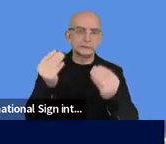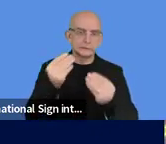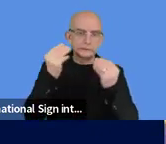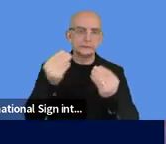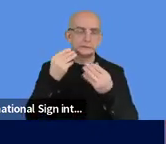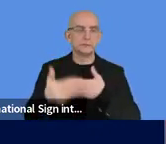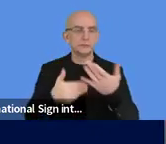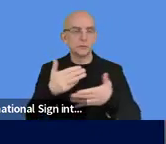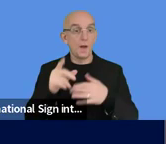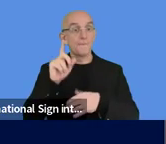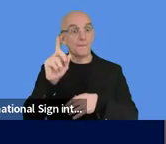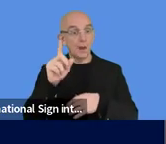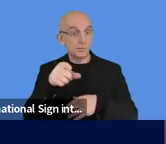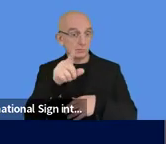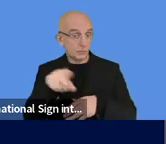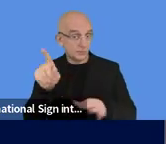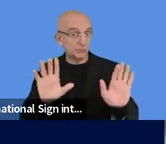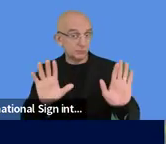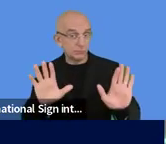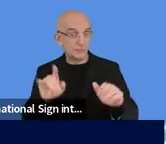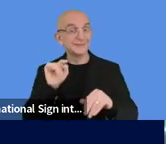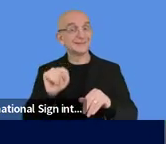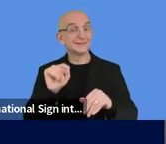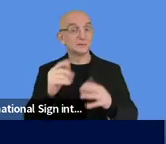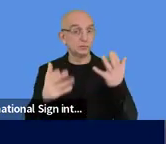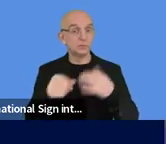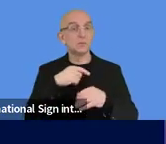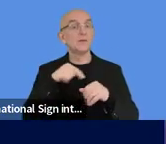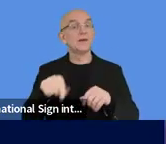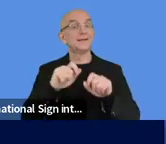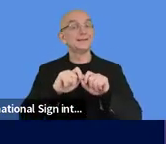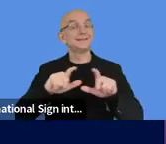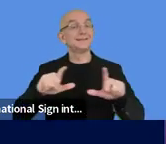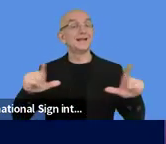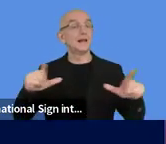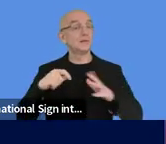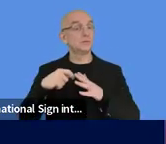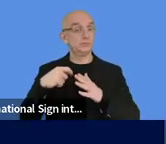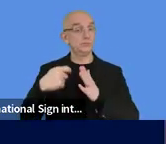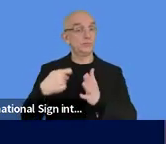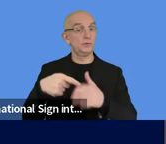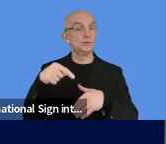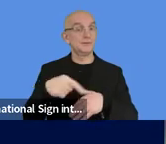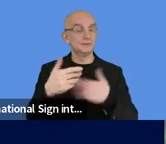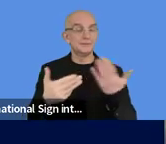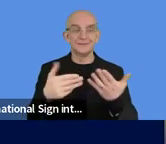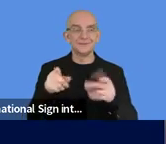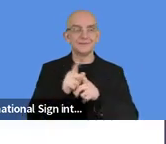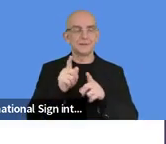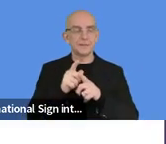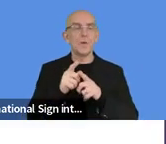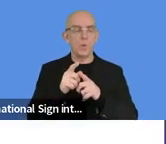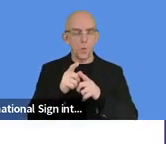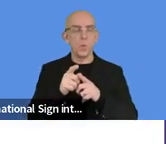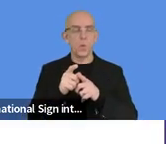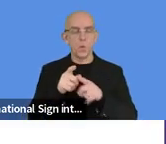which we can connect you to people around the world that will help make your effort worthwhile, that will help make